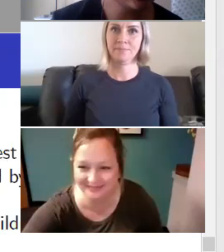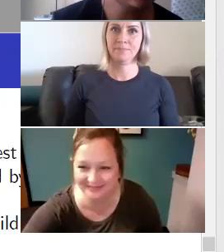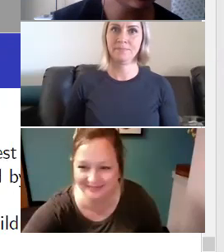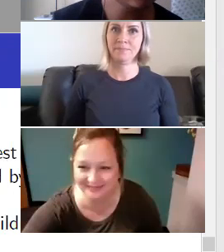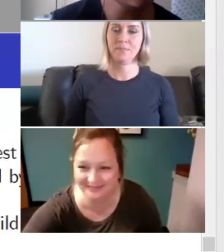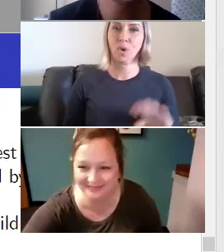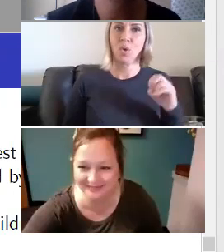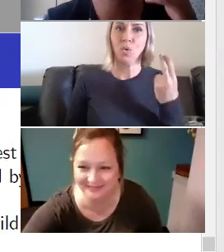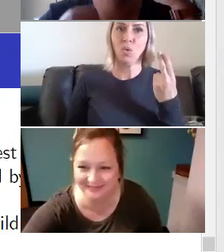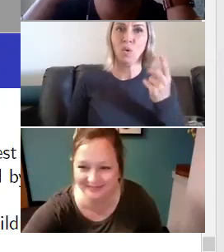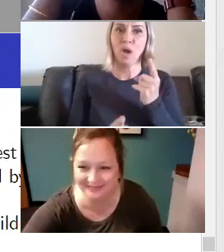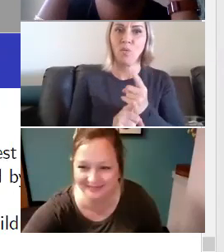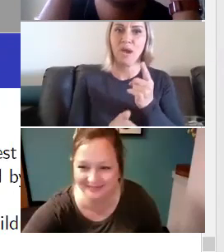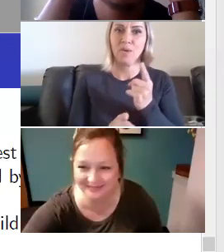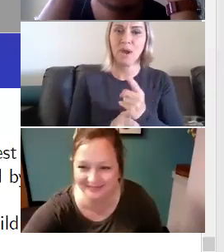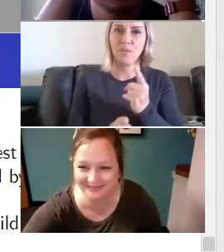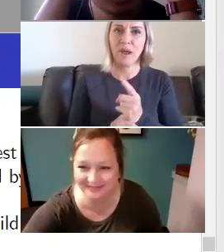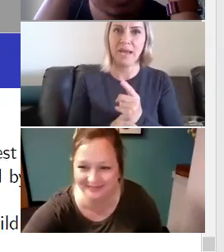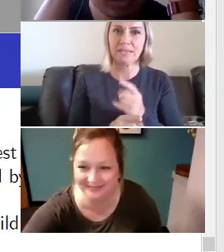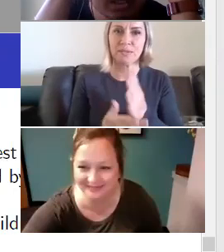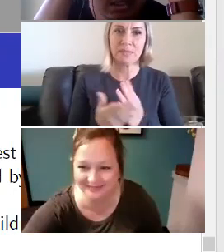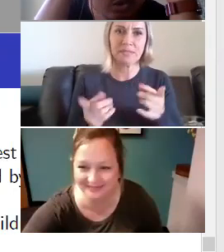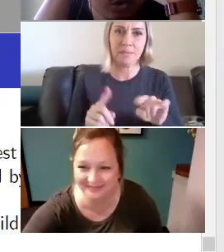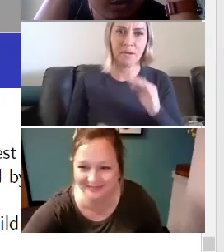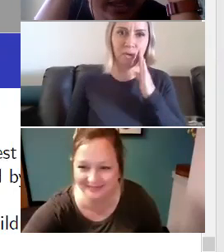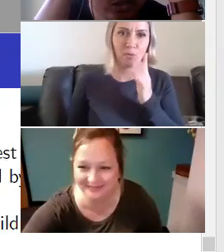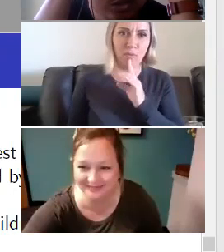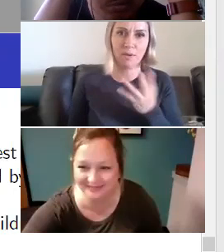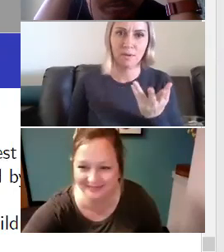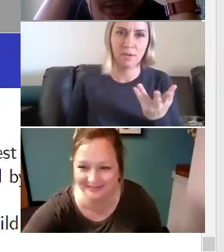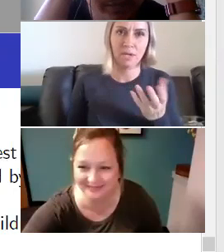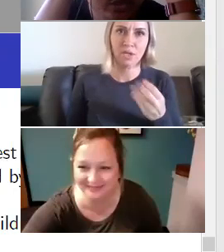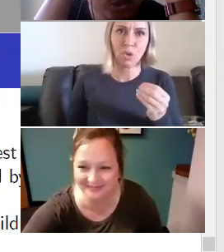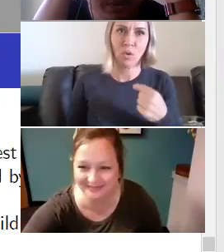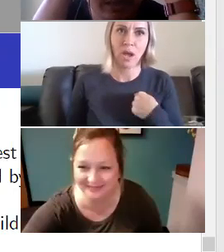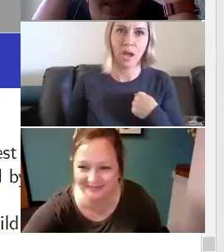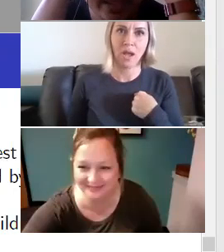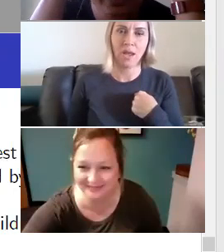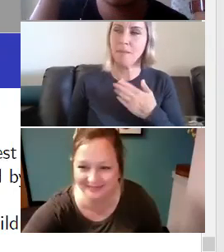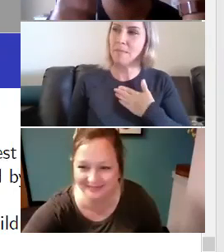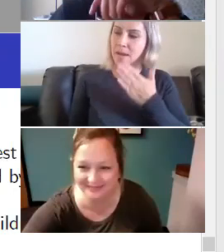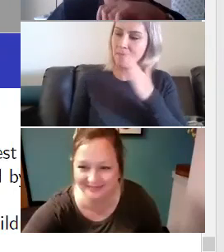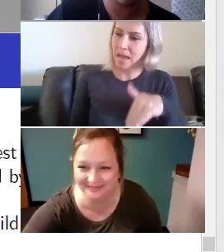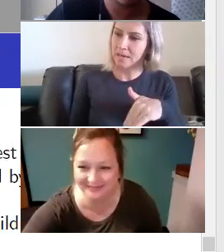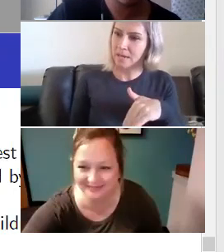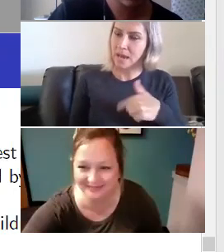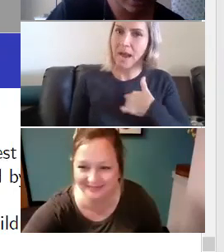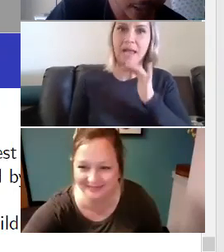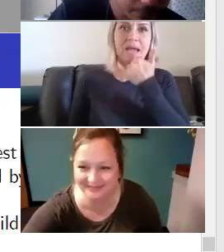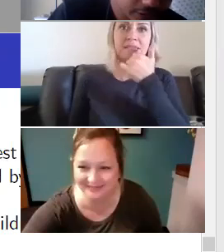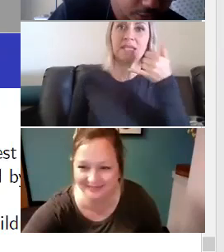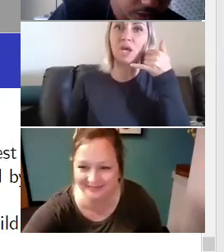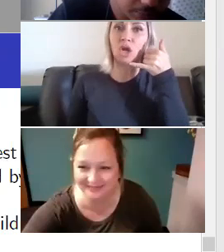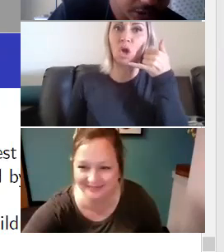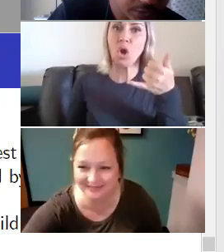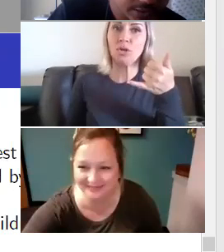Oh, right, that is a symmetric matrix. Oh, okay. No, I also, my bad. So I accidentally called